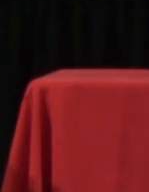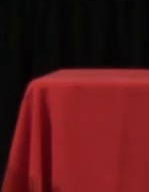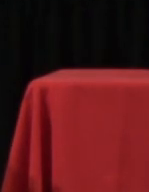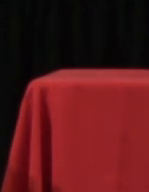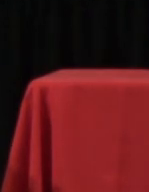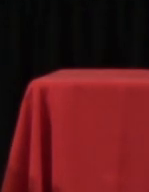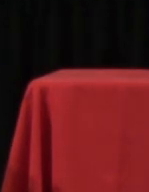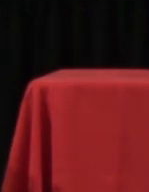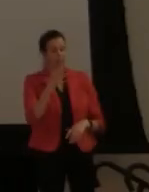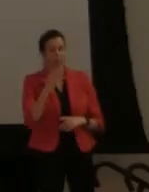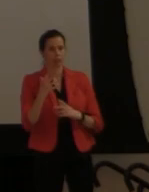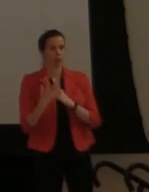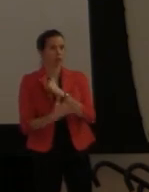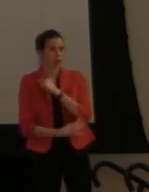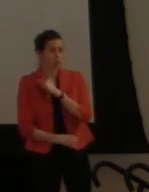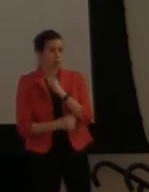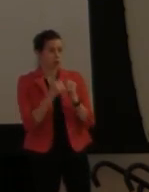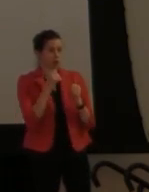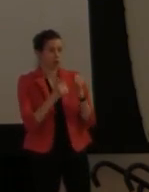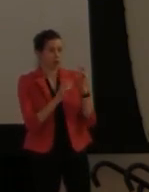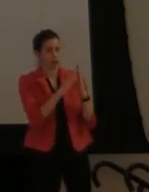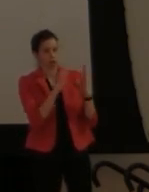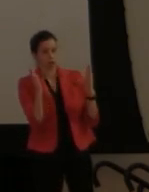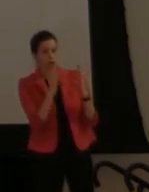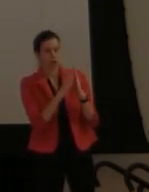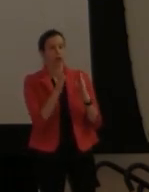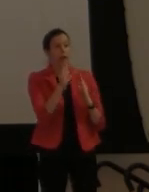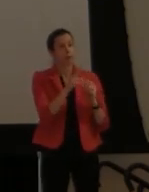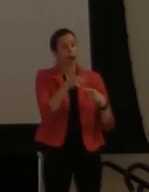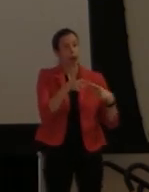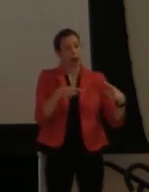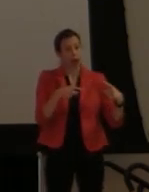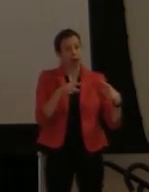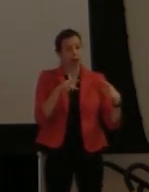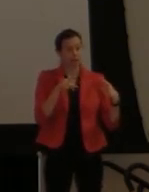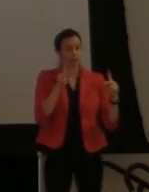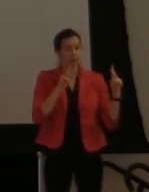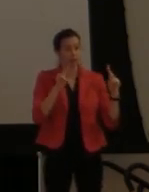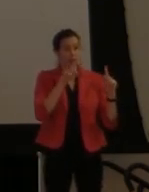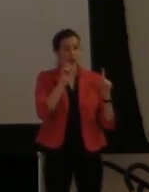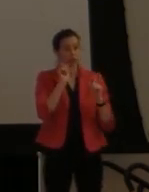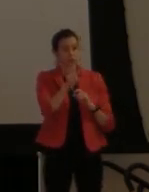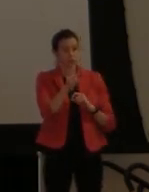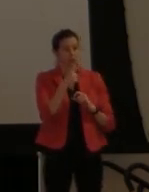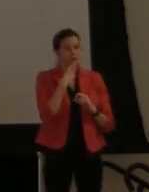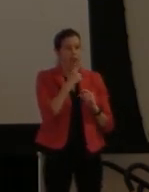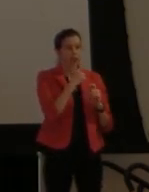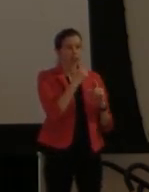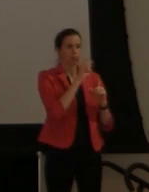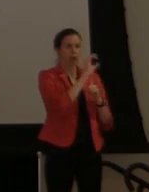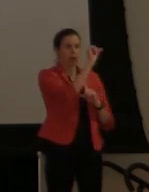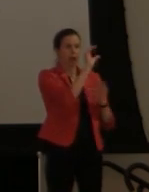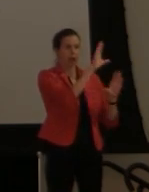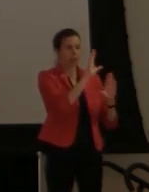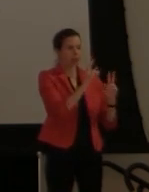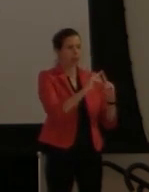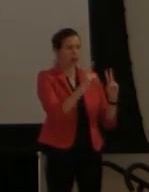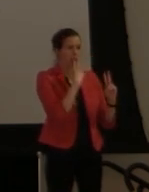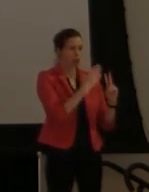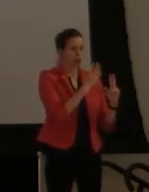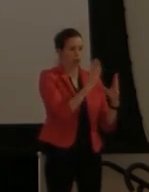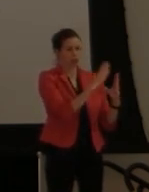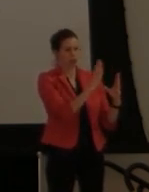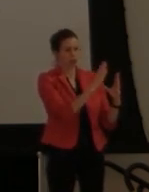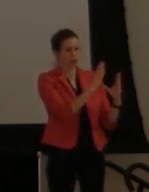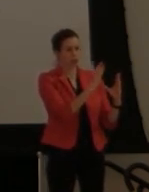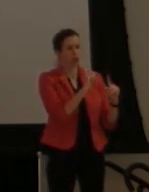poor? Overall, about half of those surveyed rated their health as excellent or very good. But look at the